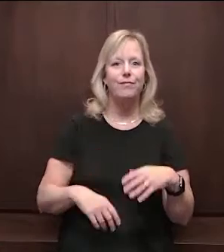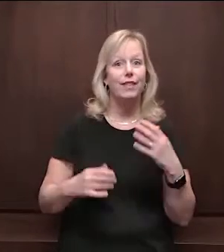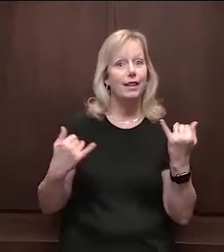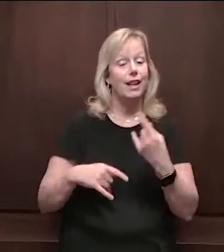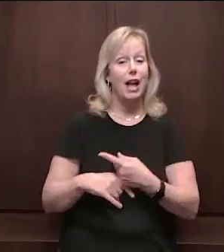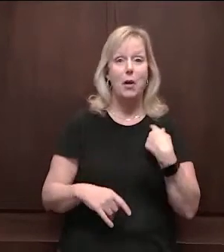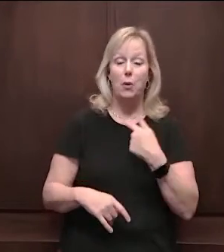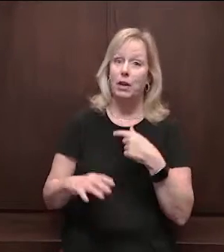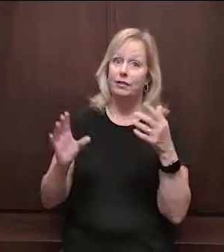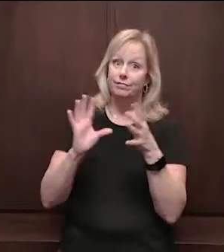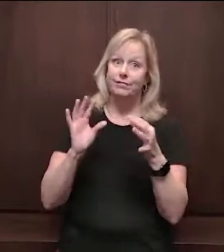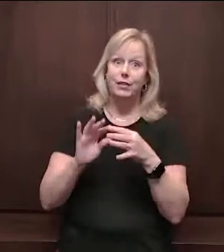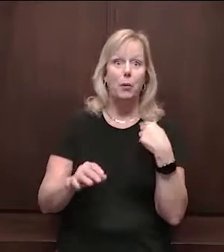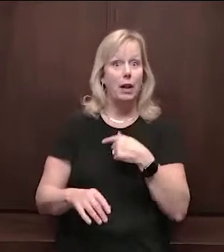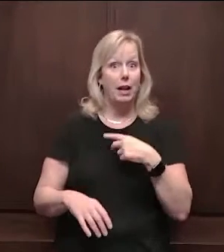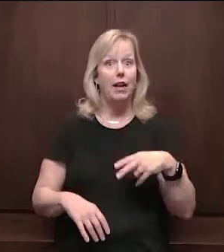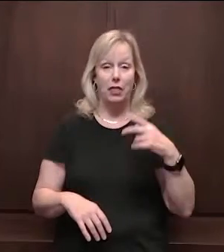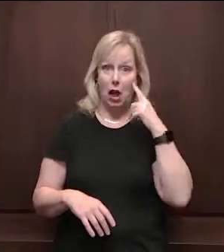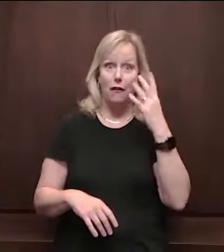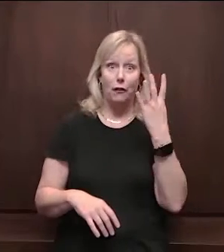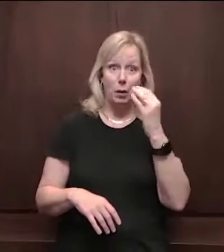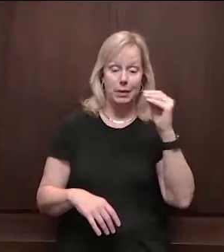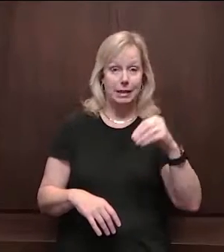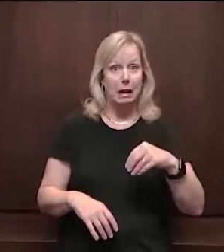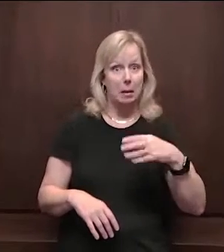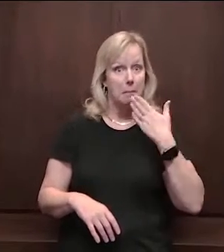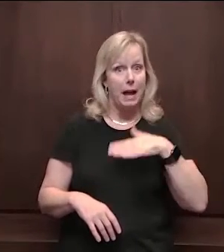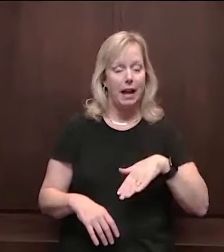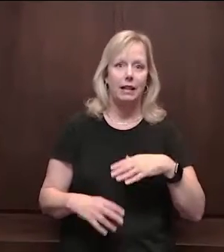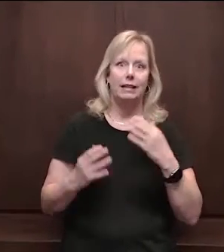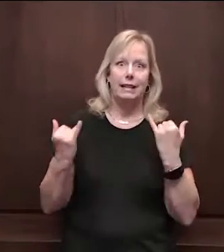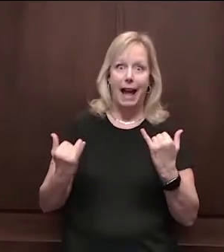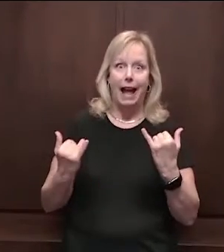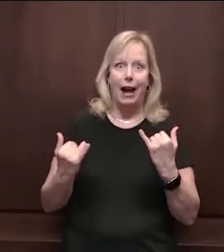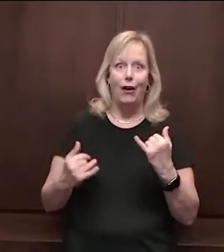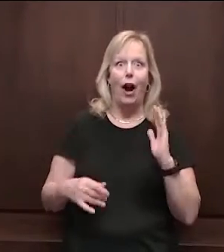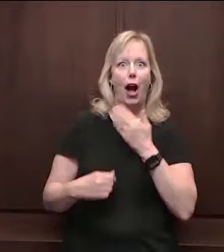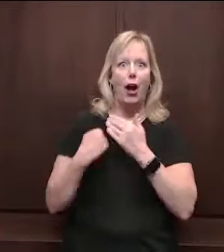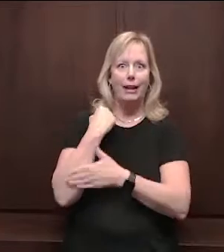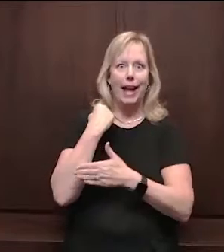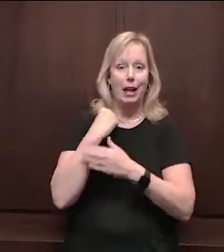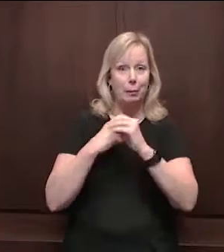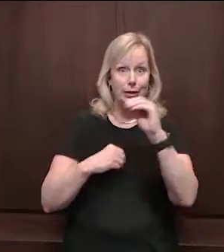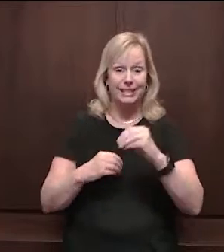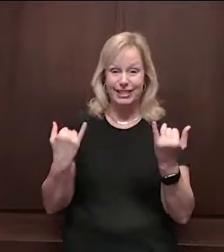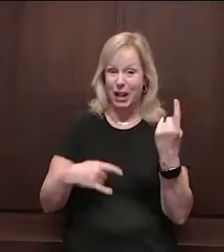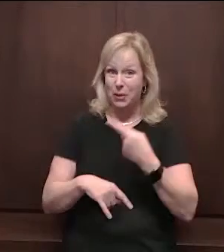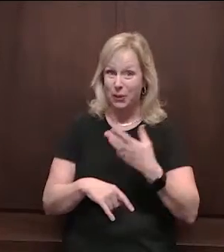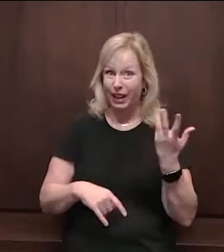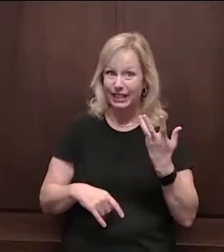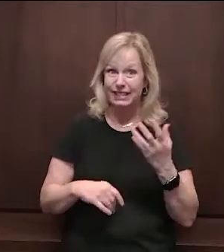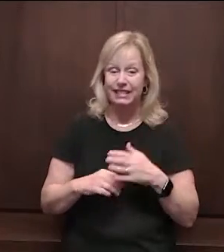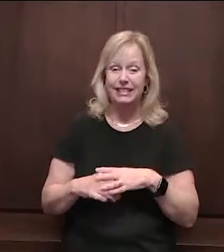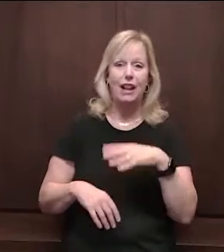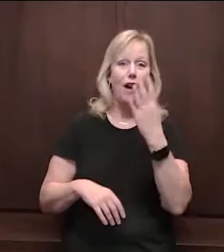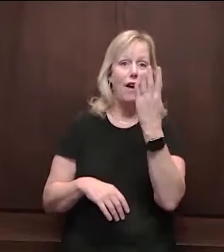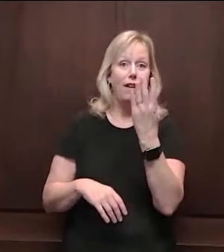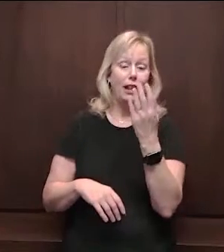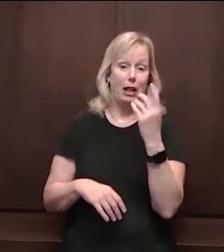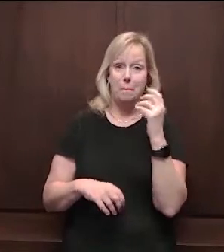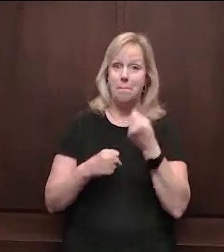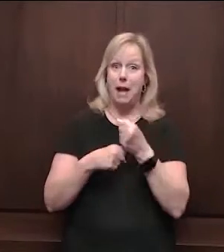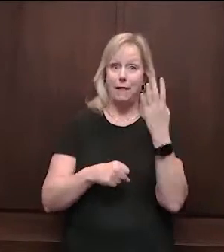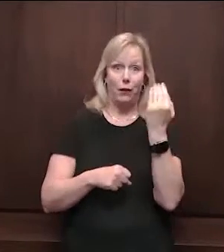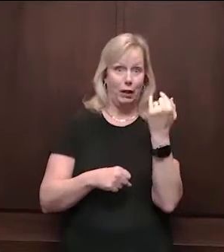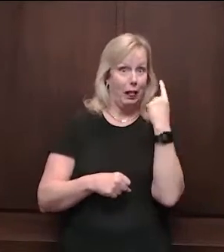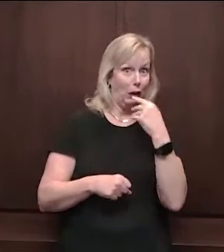we've said that we were high at 14. I think everyone is going to be shocked at what our county percentage rate is today. Makes 14 look like a